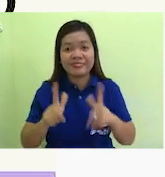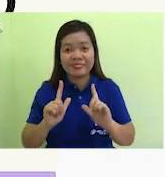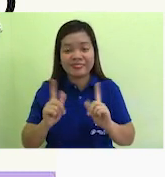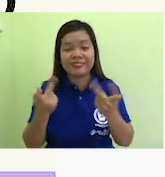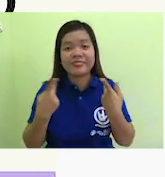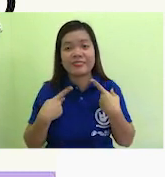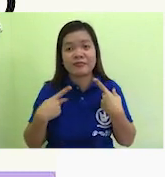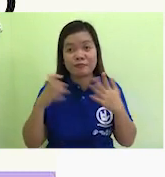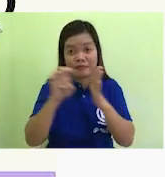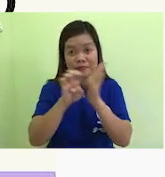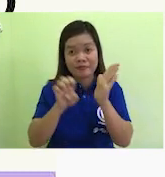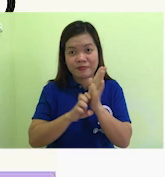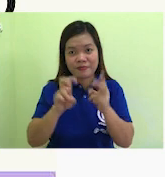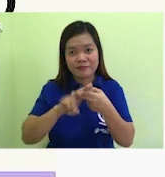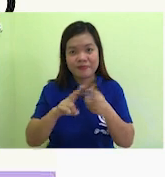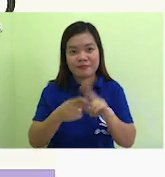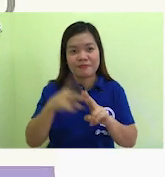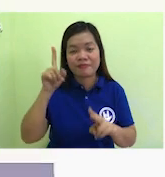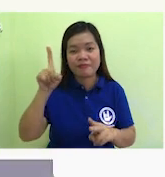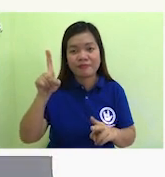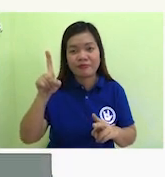let's take example one.